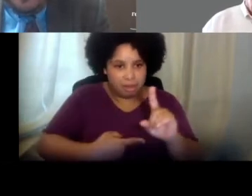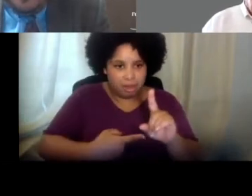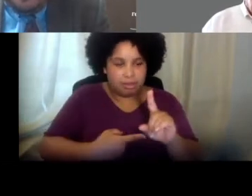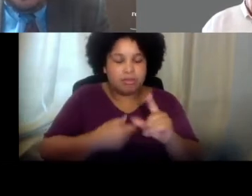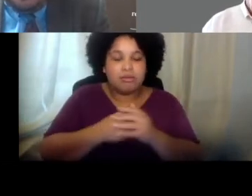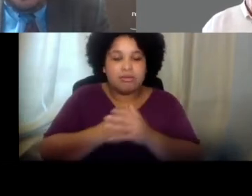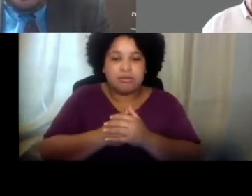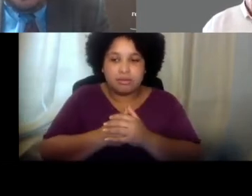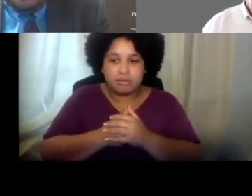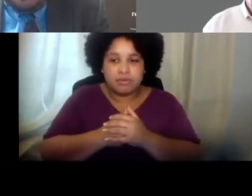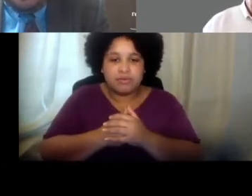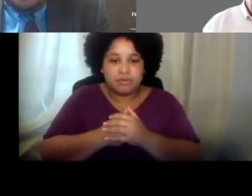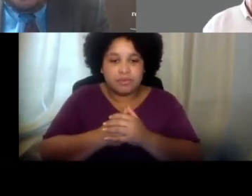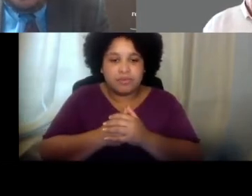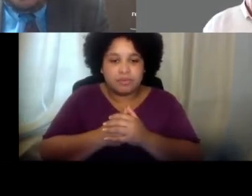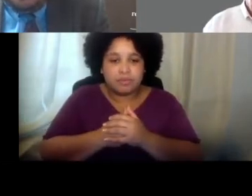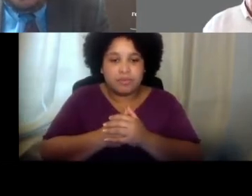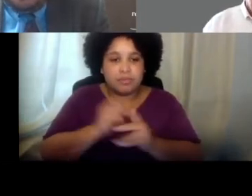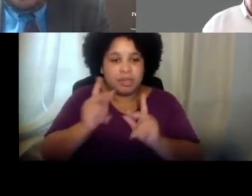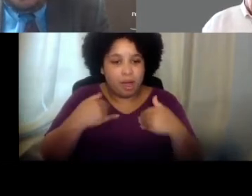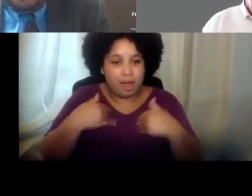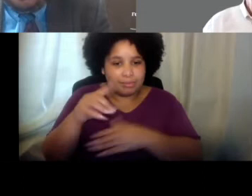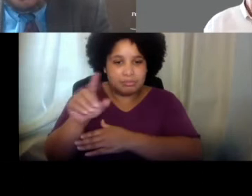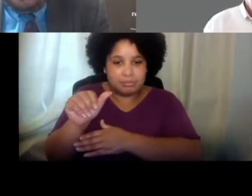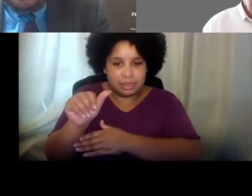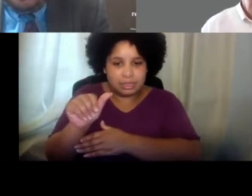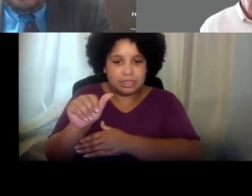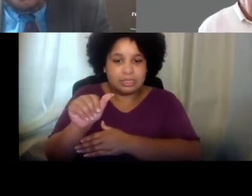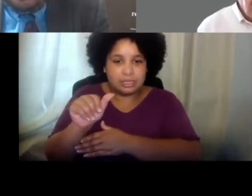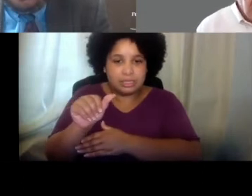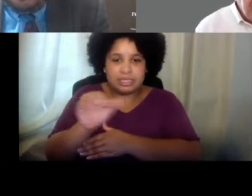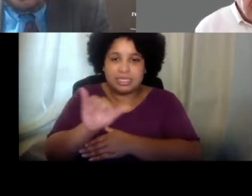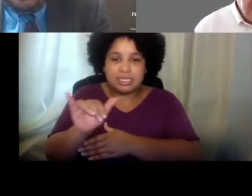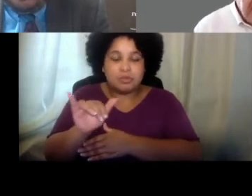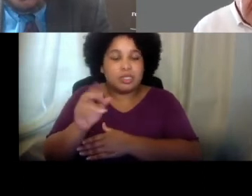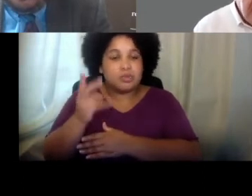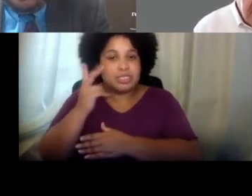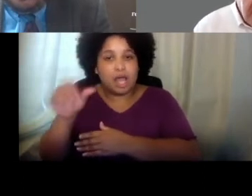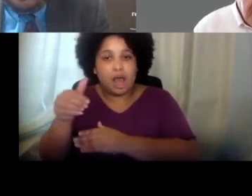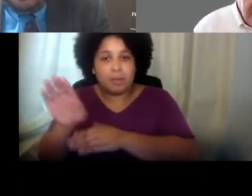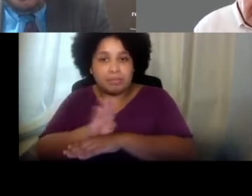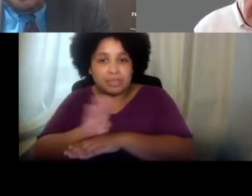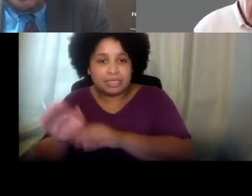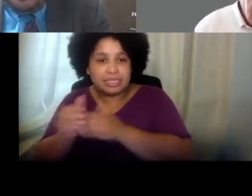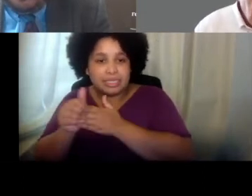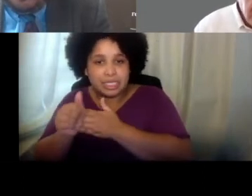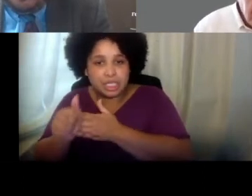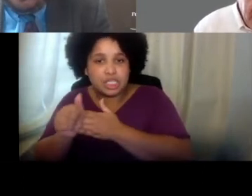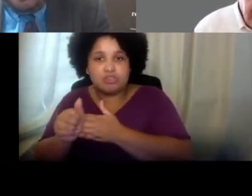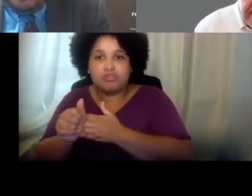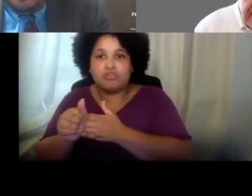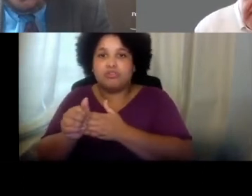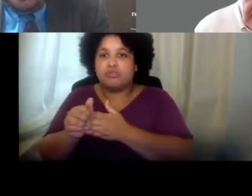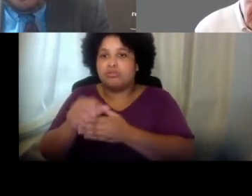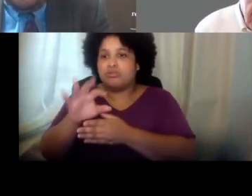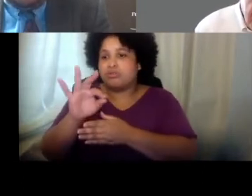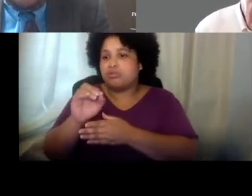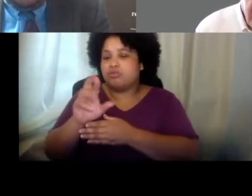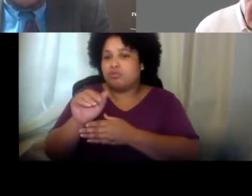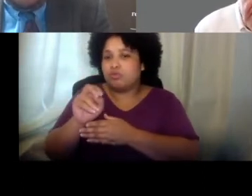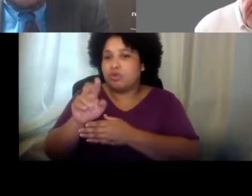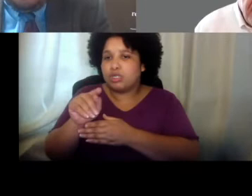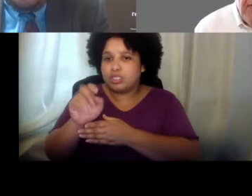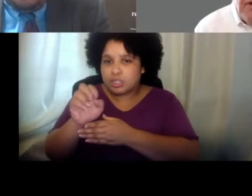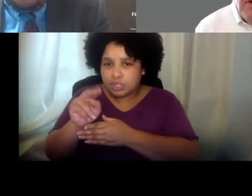so we push people with disabilities the way you see other business leaders and companies get in Fortune magazine and elsewhere,